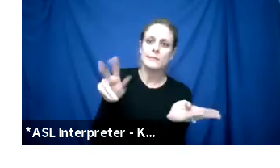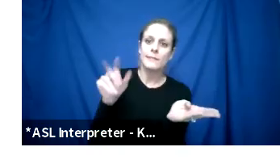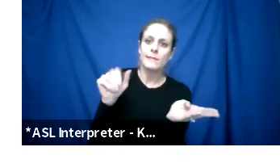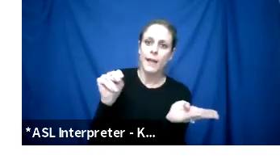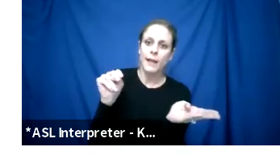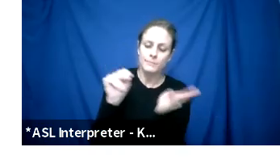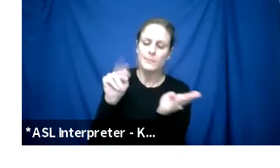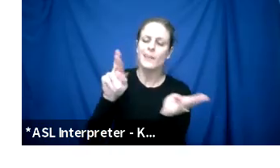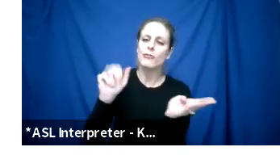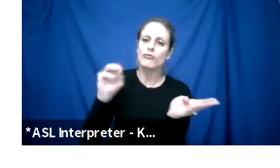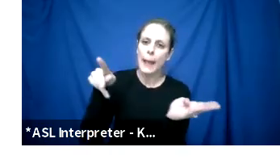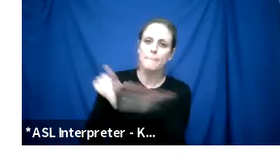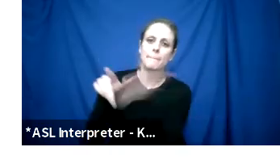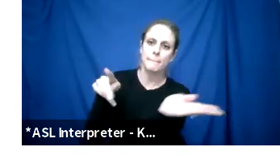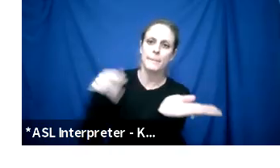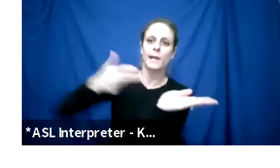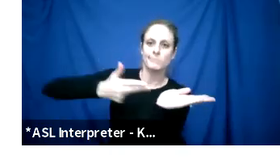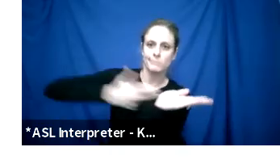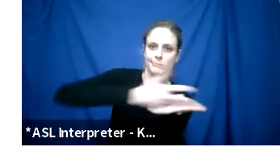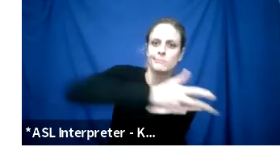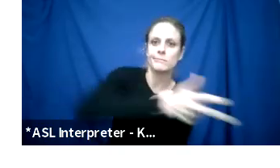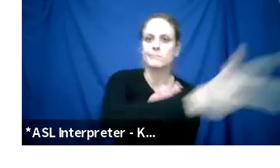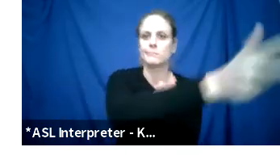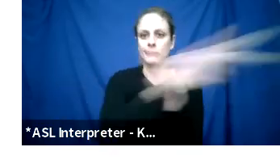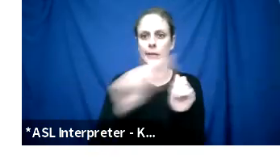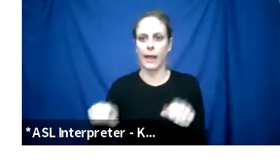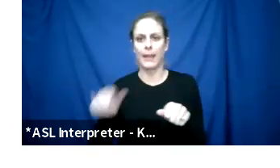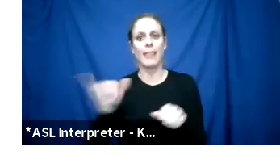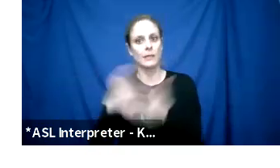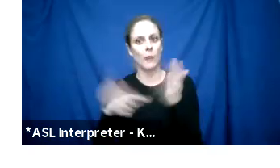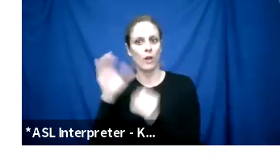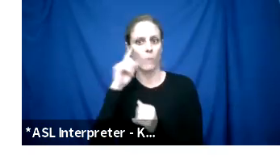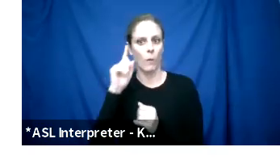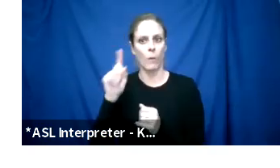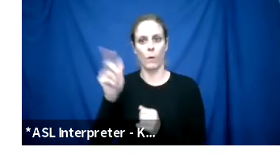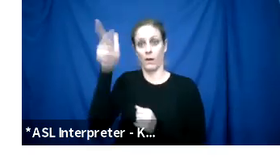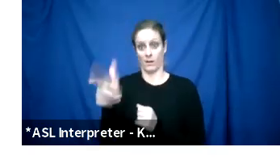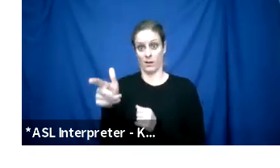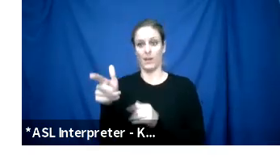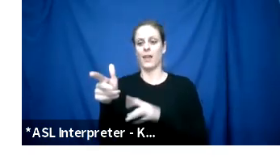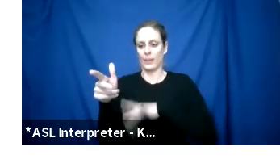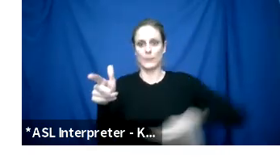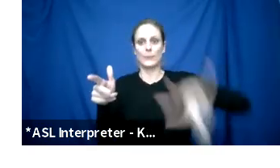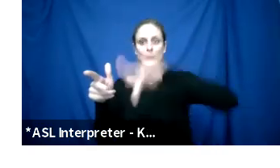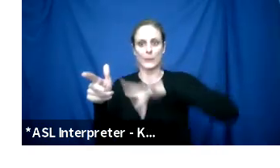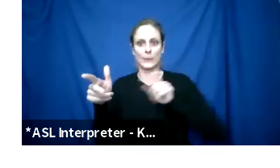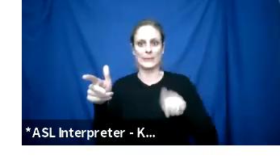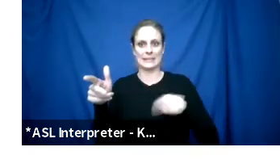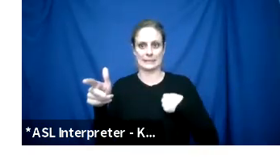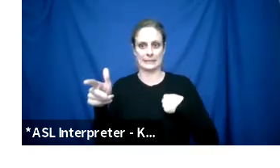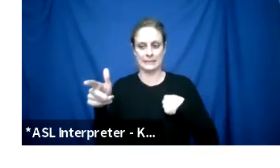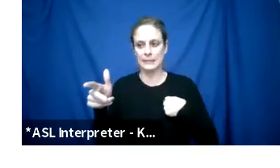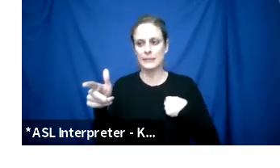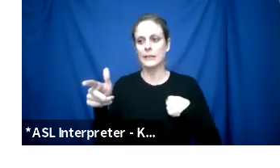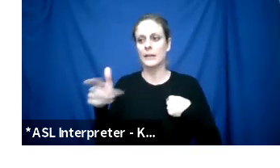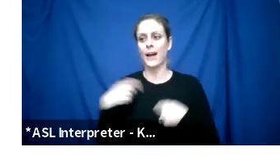you can then exit the vehicle from the wheelchair or power device. And um, I actually